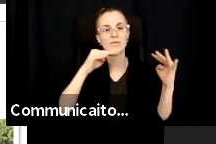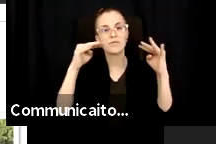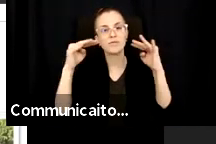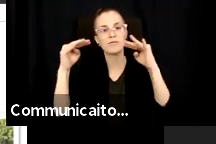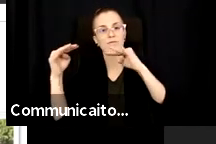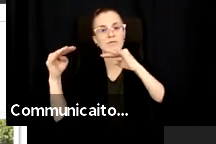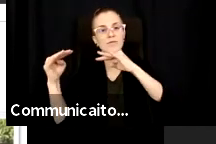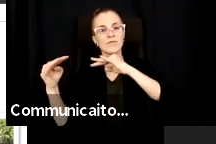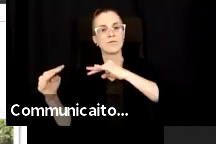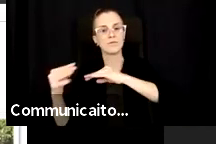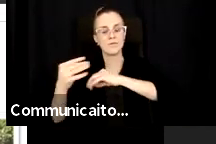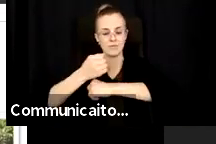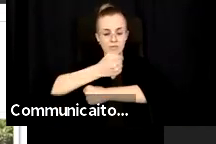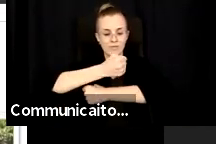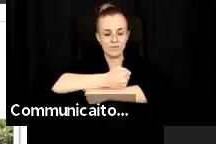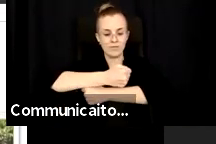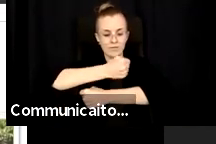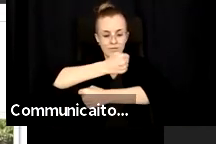ramparts we